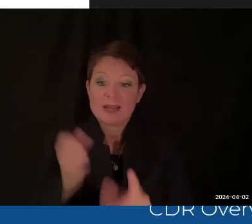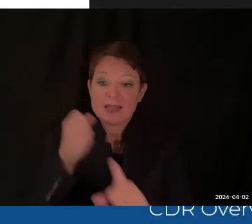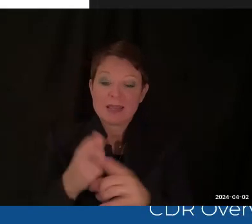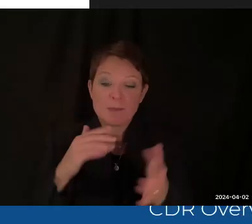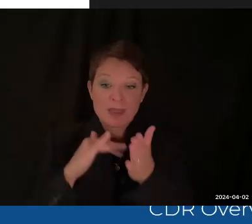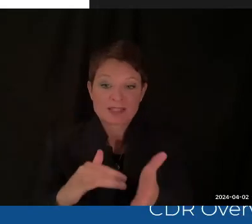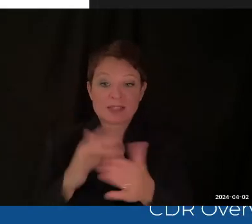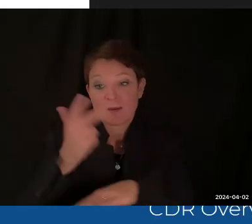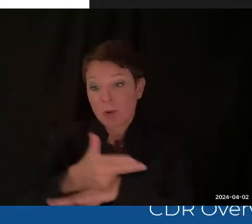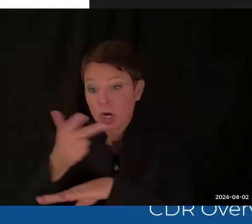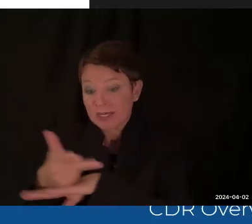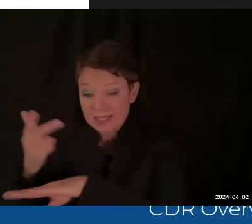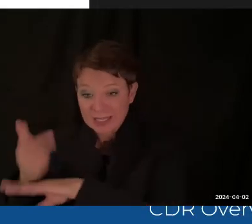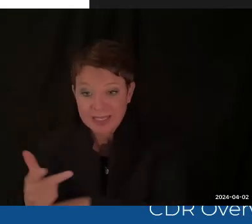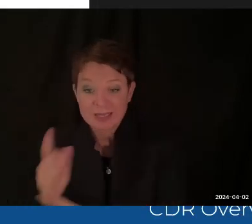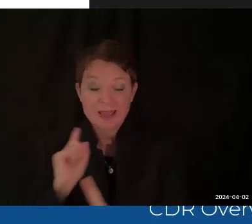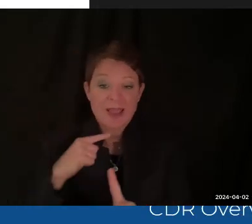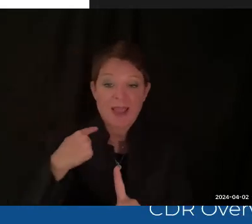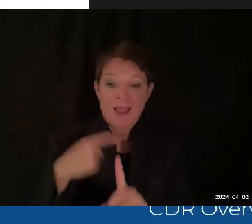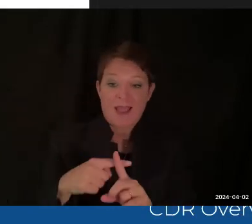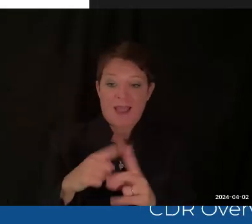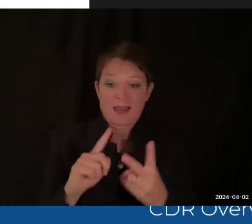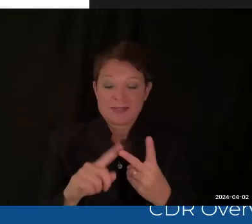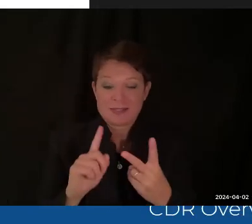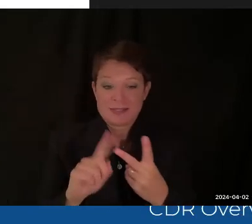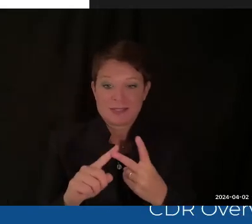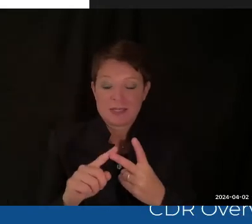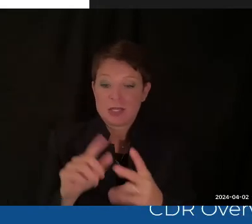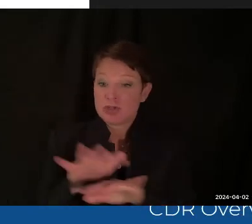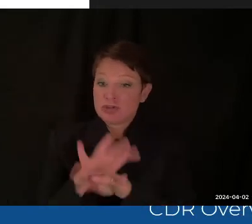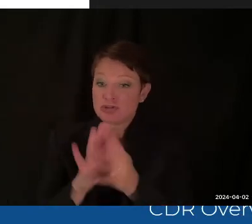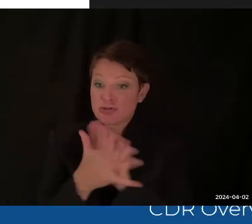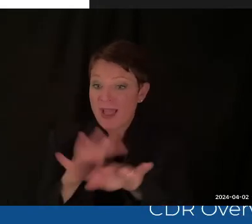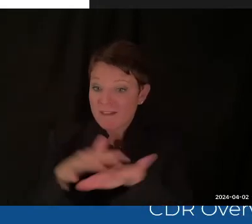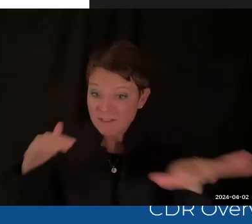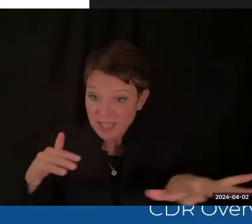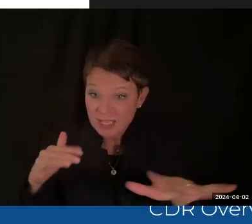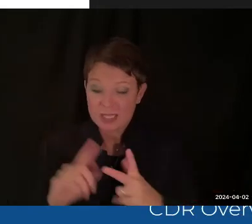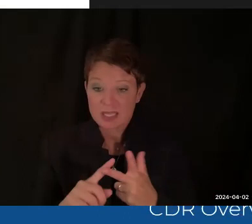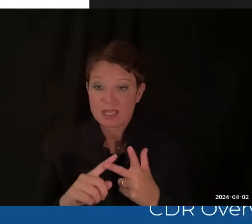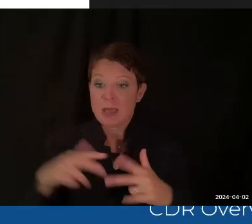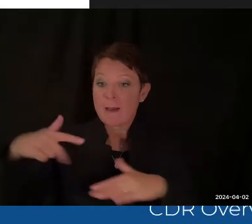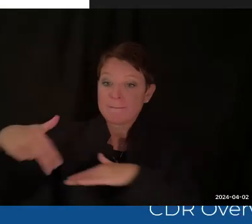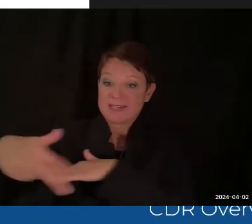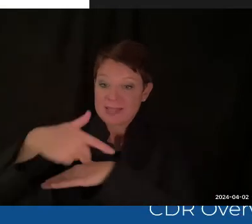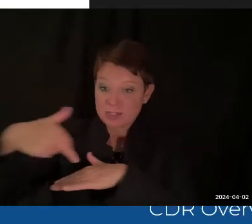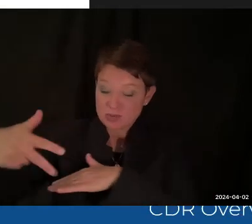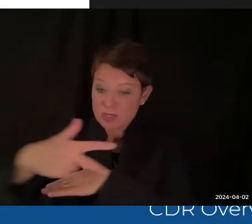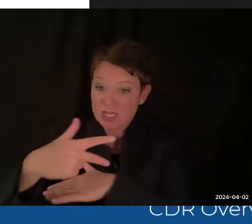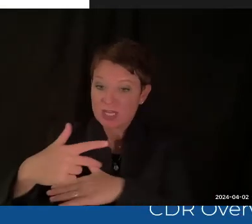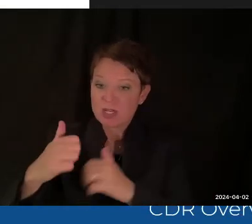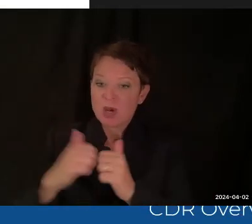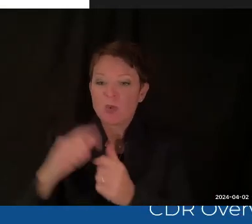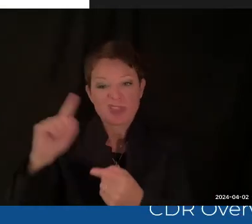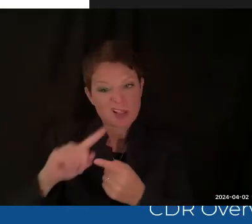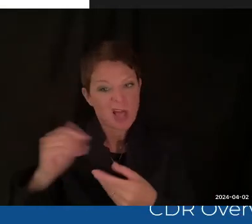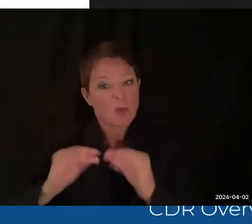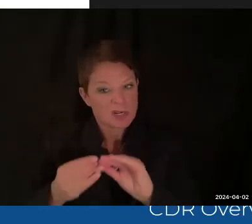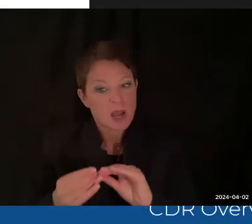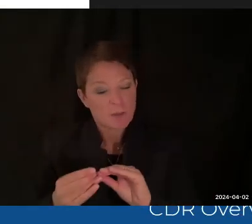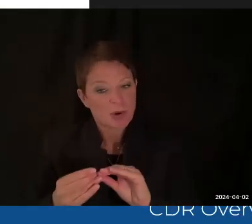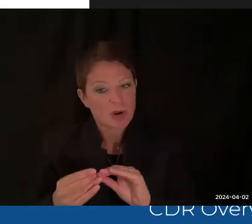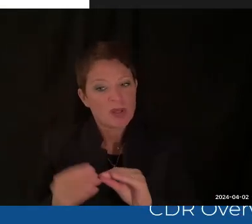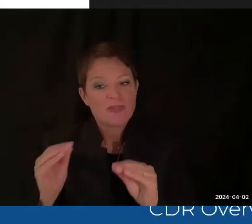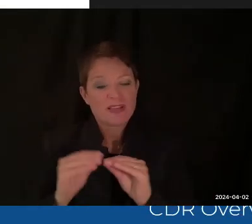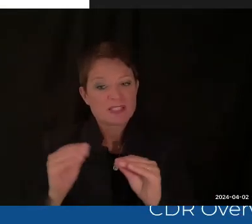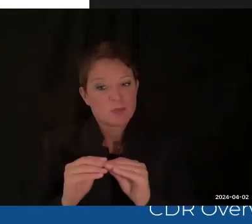study of parking and traffic and pedestrians with a much lower number that's probably